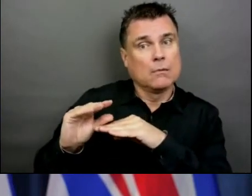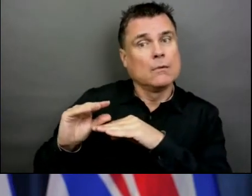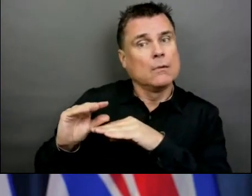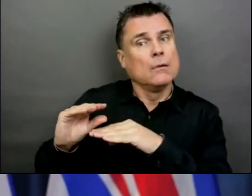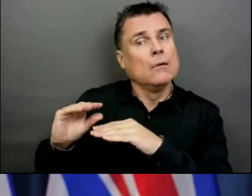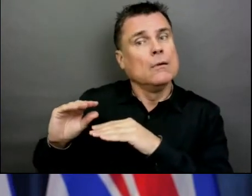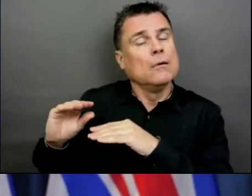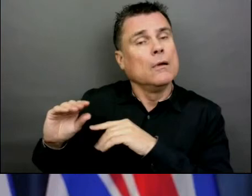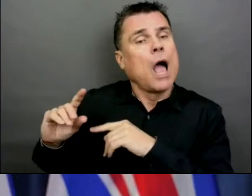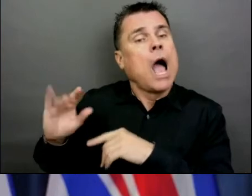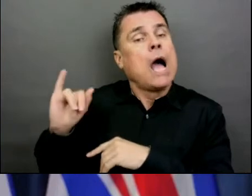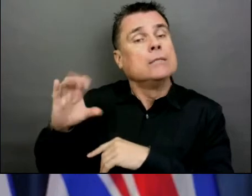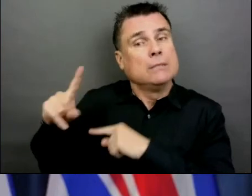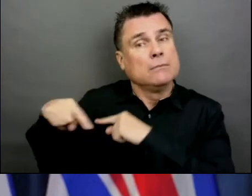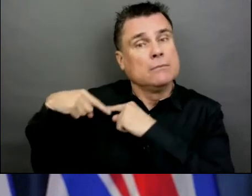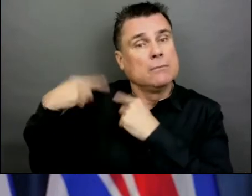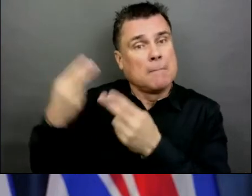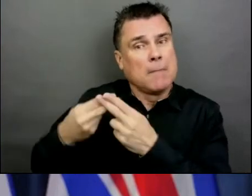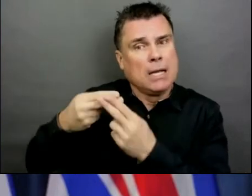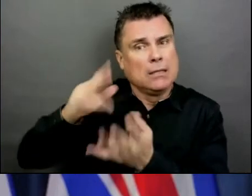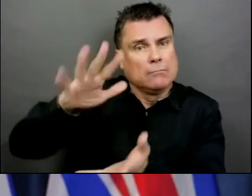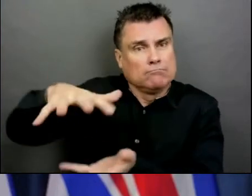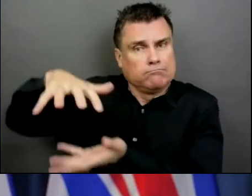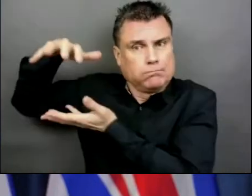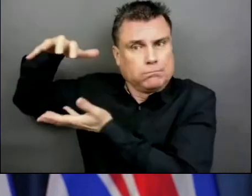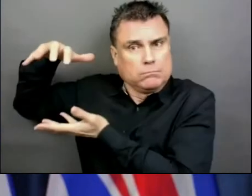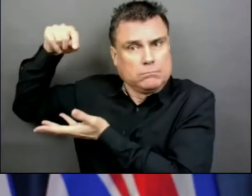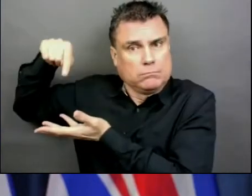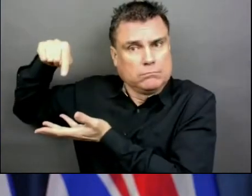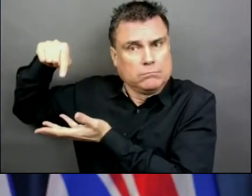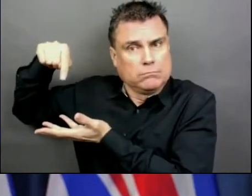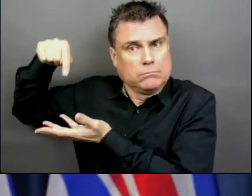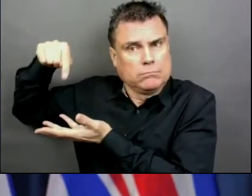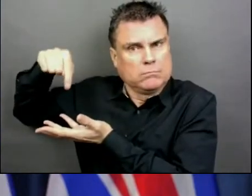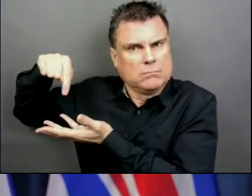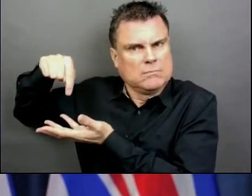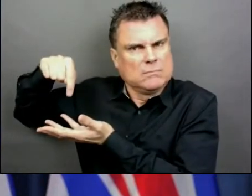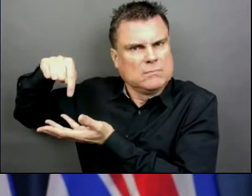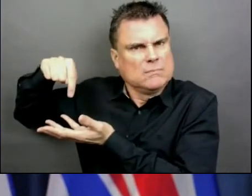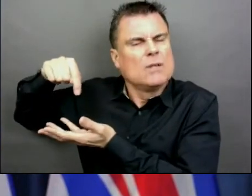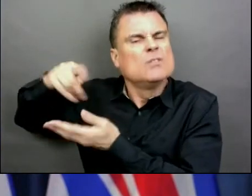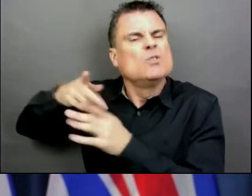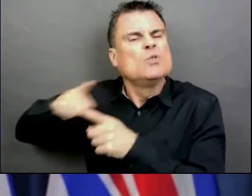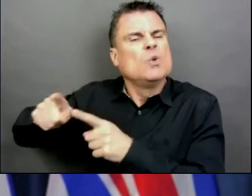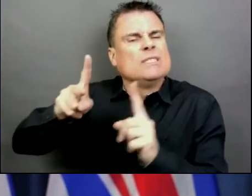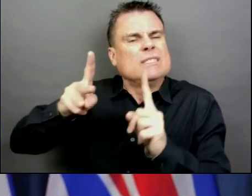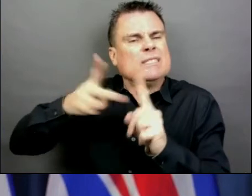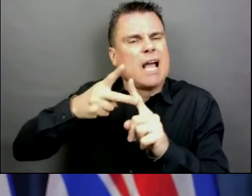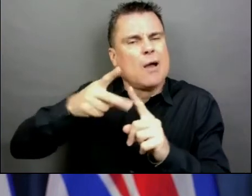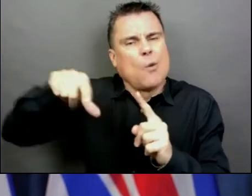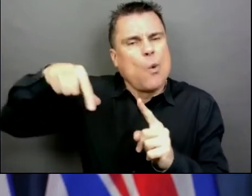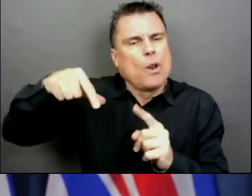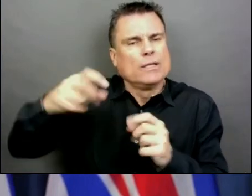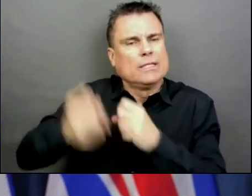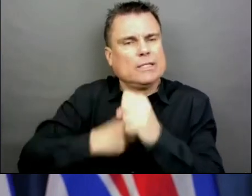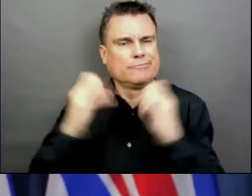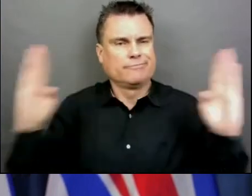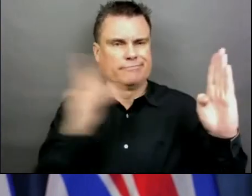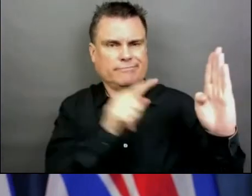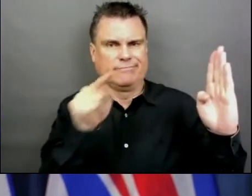the Q2 financials. I'm just wondering if we can get an update on the financial situation at the public insurer.